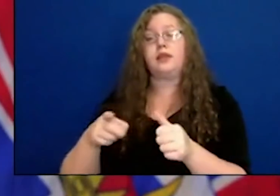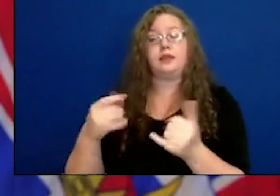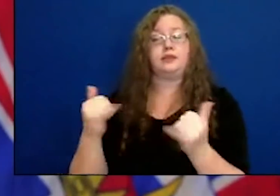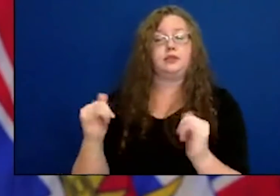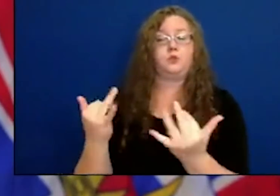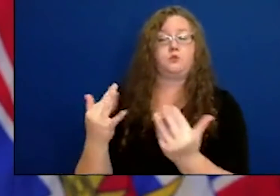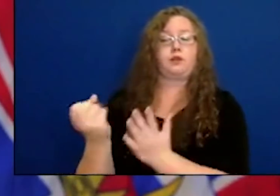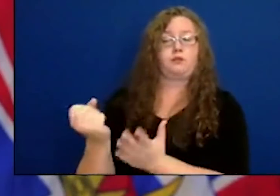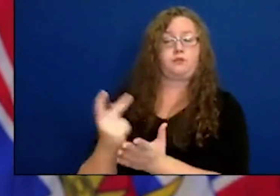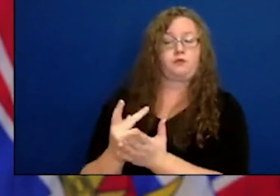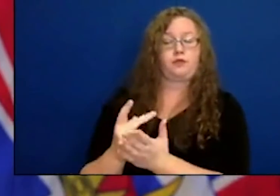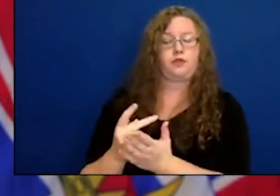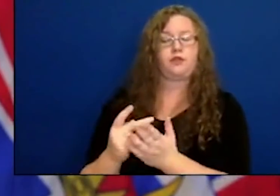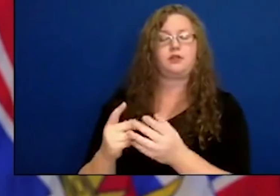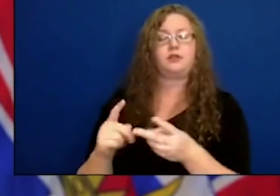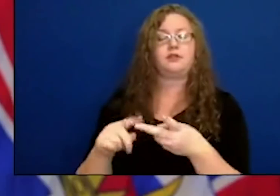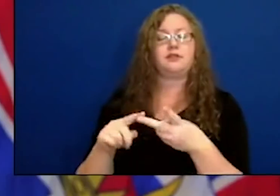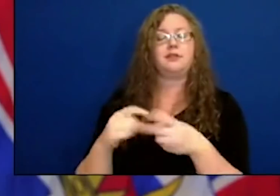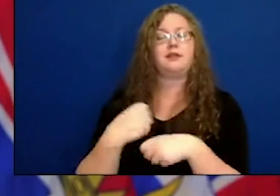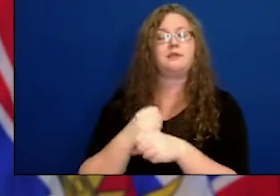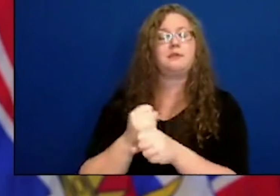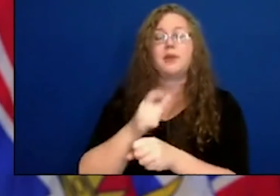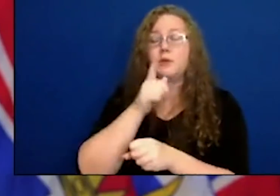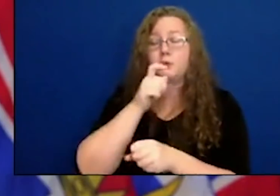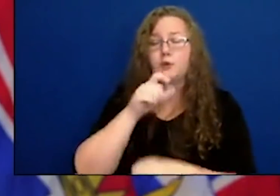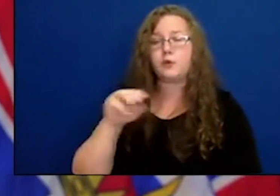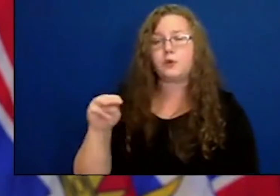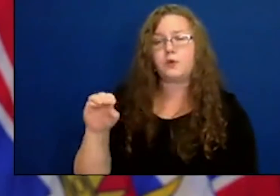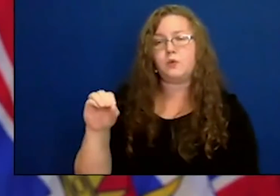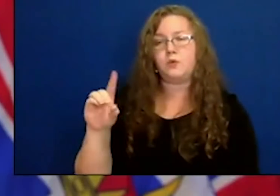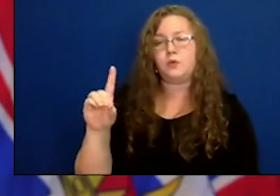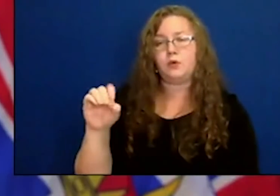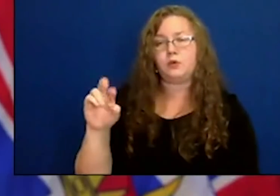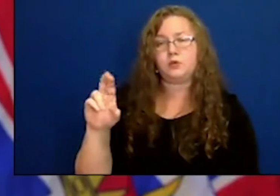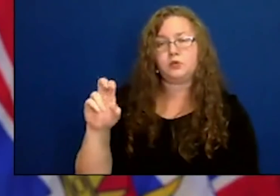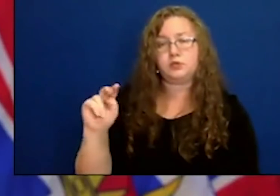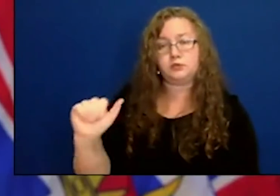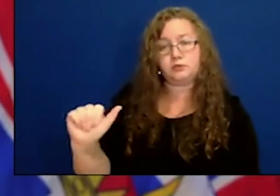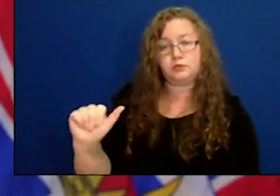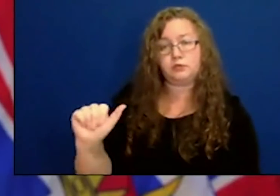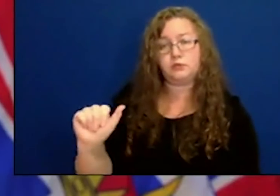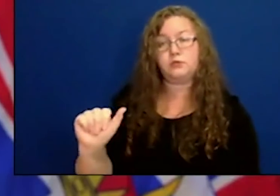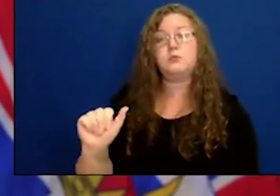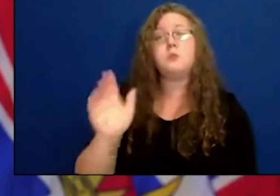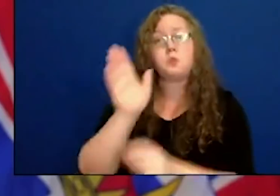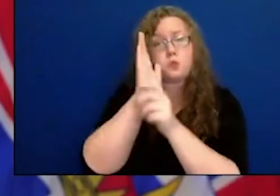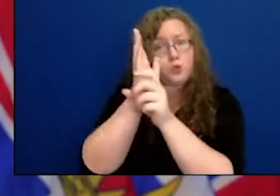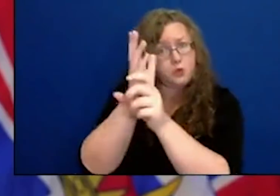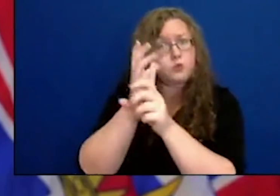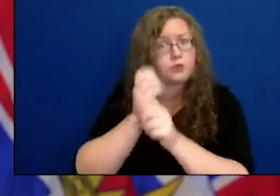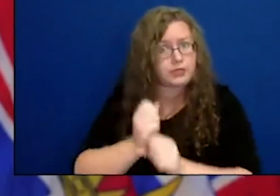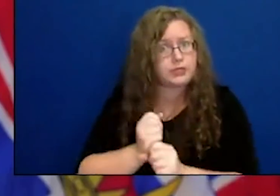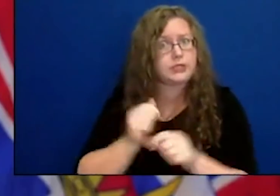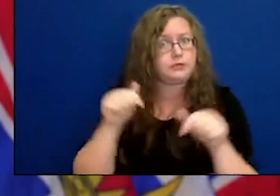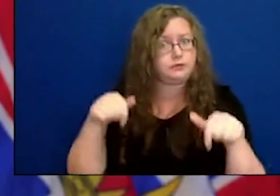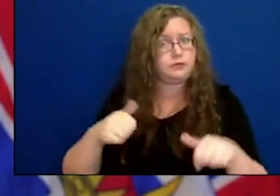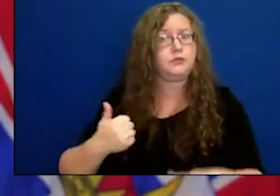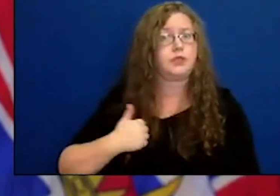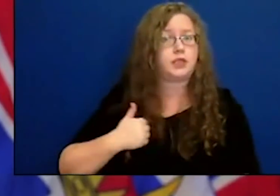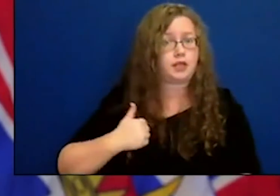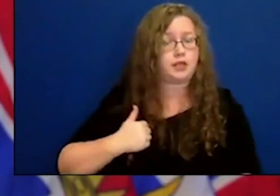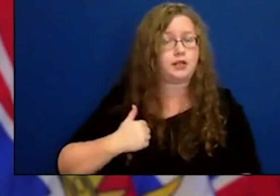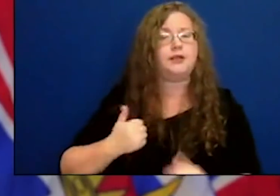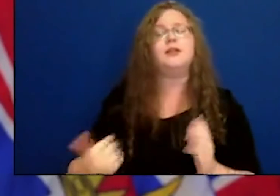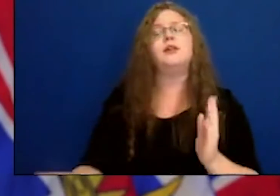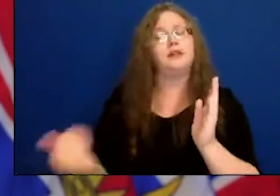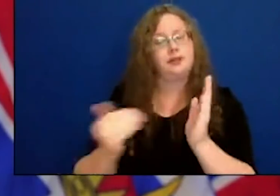compliance in Canada is the Moderna vaccine, and Canada is expecting to receive that as well. And again, we're looking at the first week